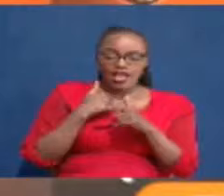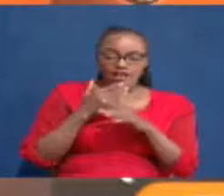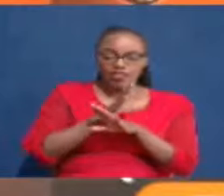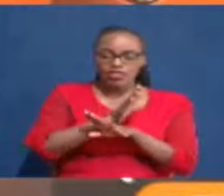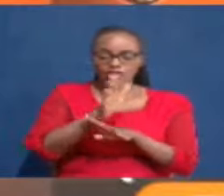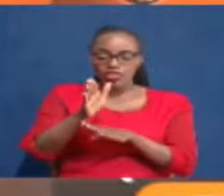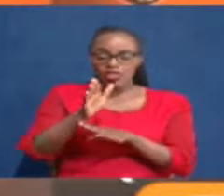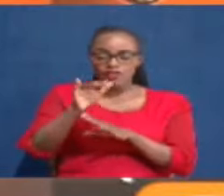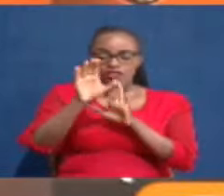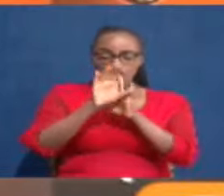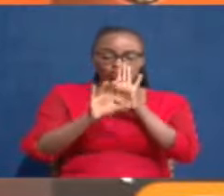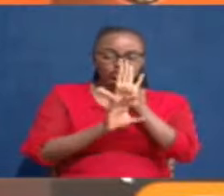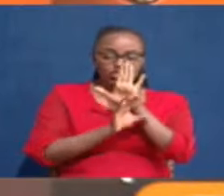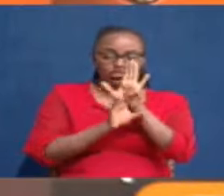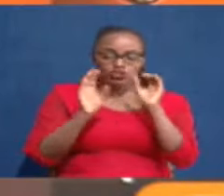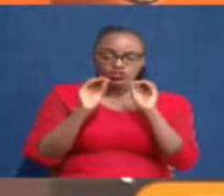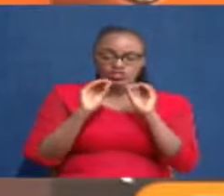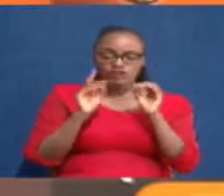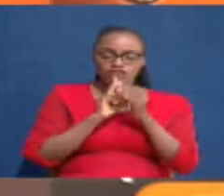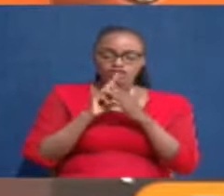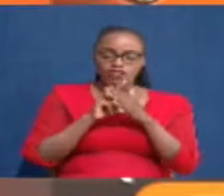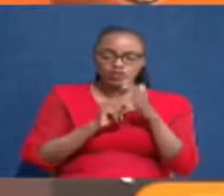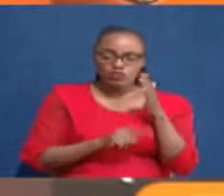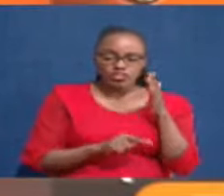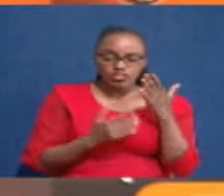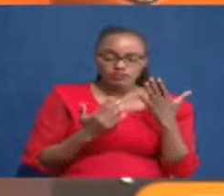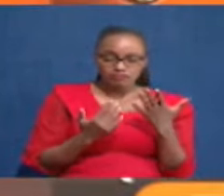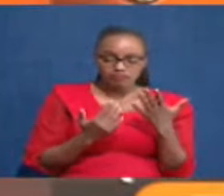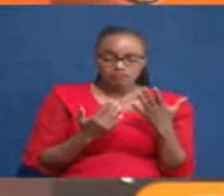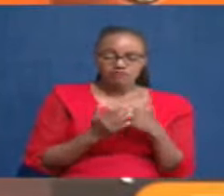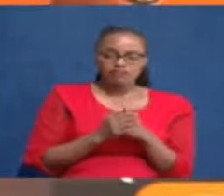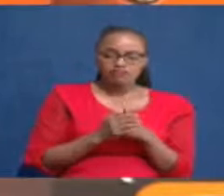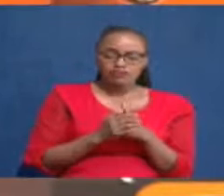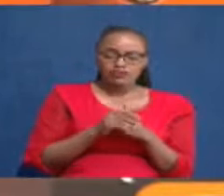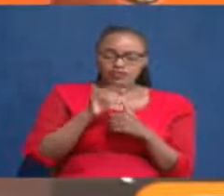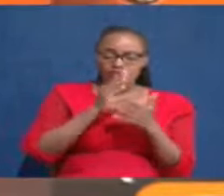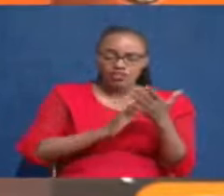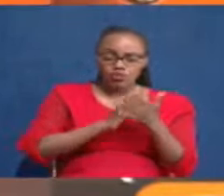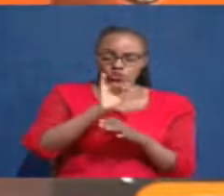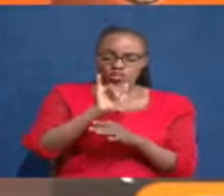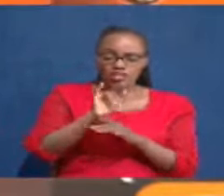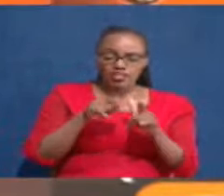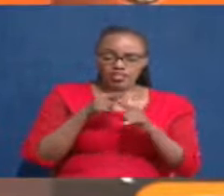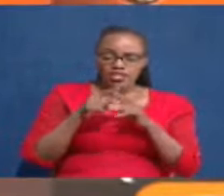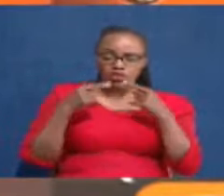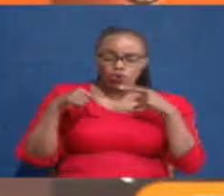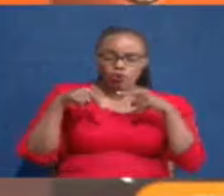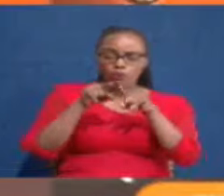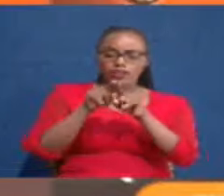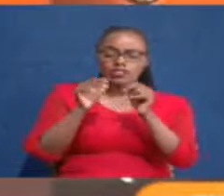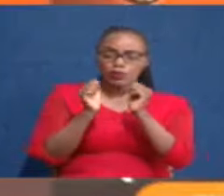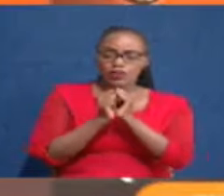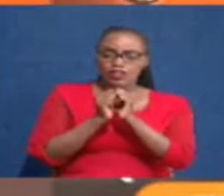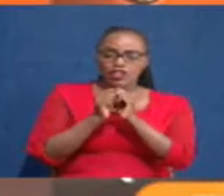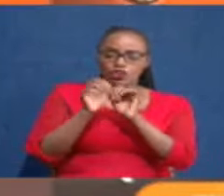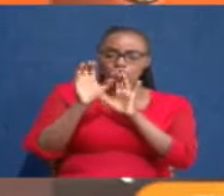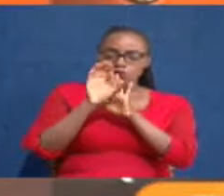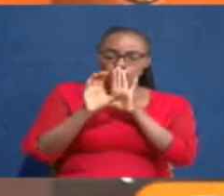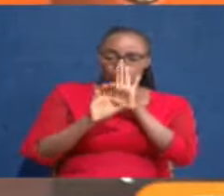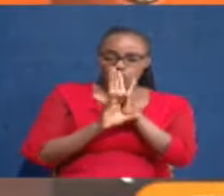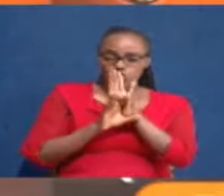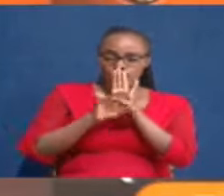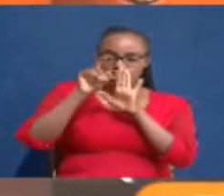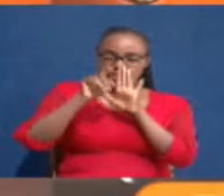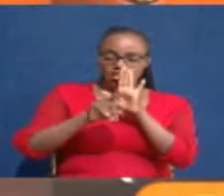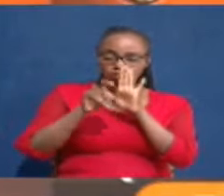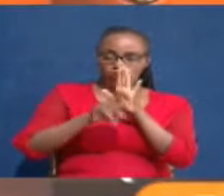the constitution. She said, and I quote, "As such, compliance with the constitution should